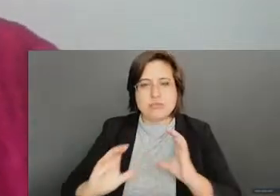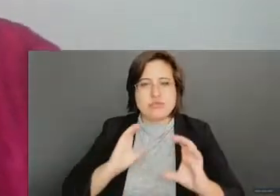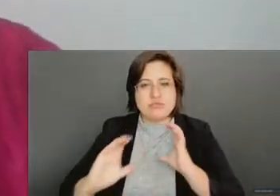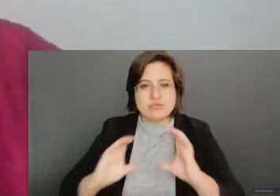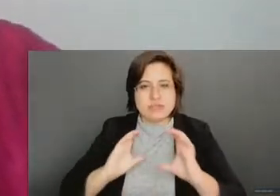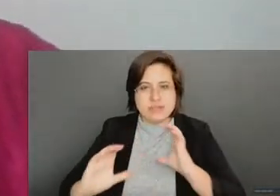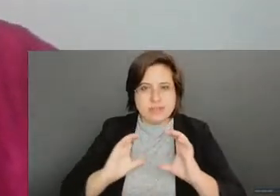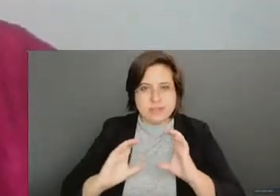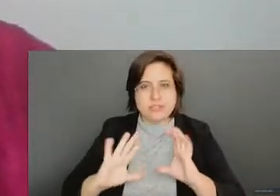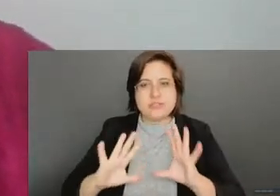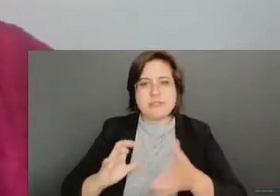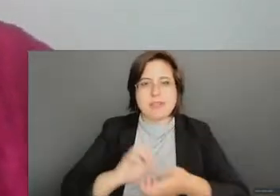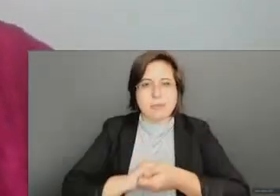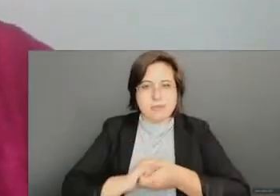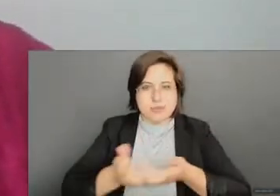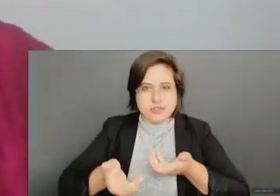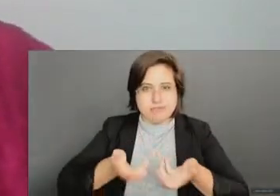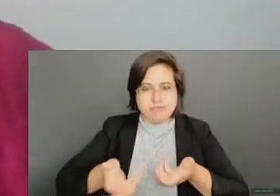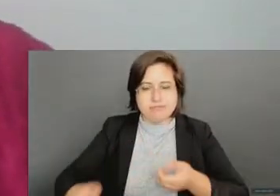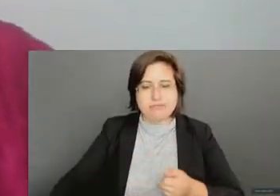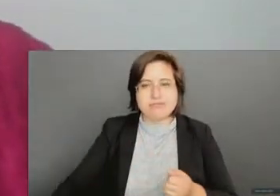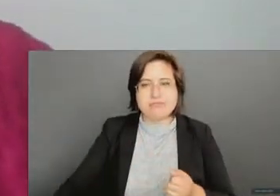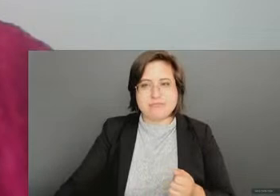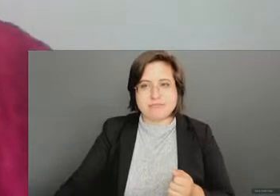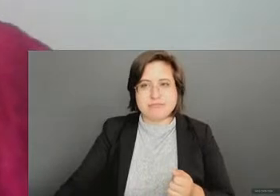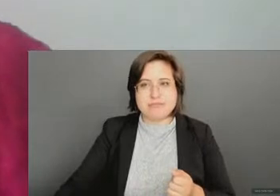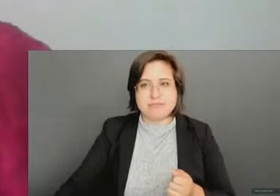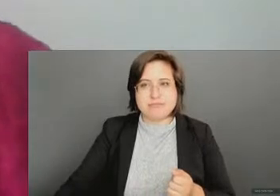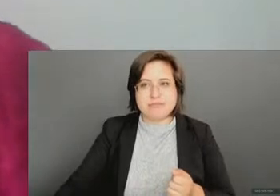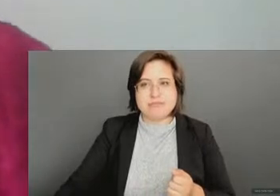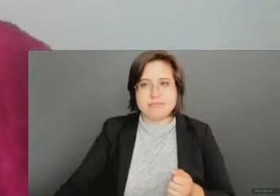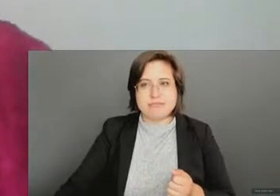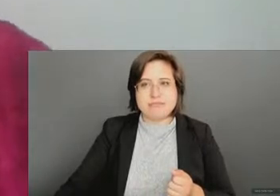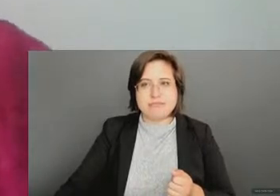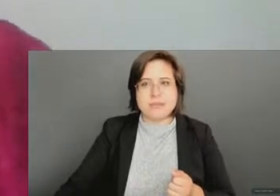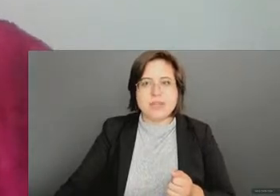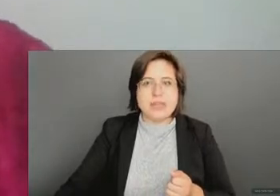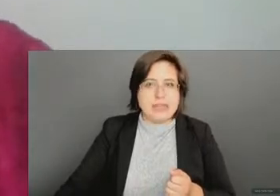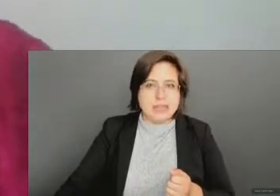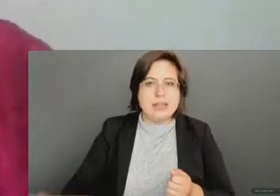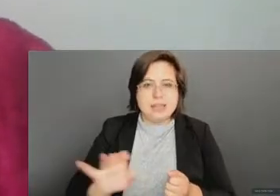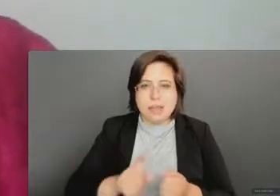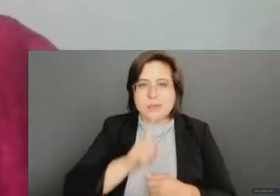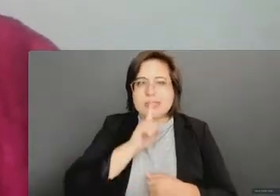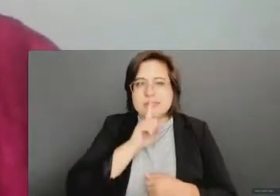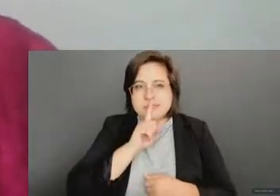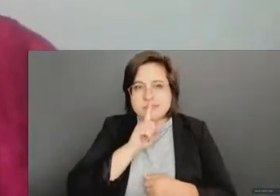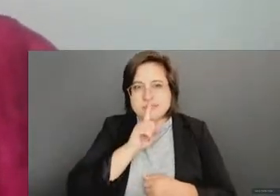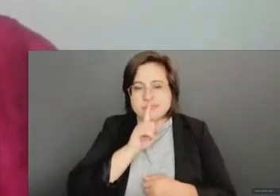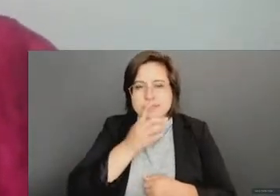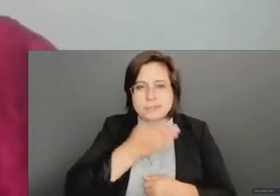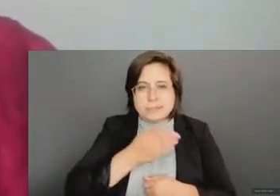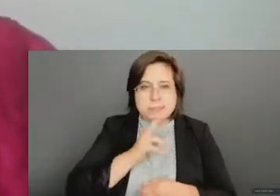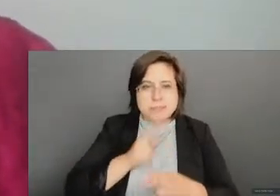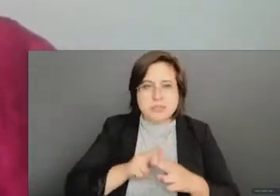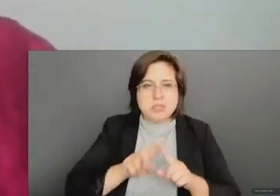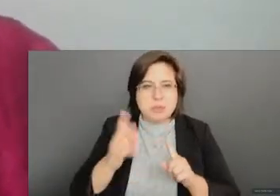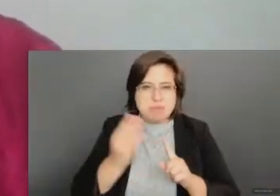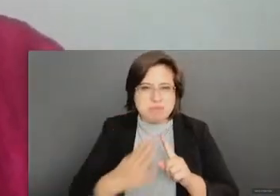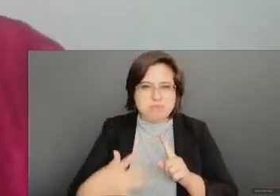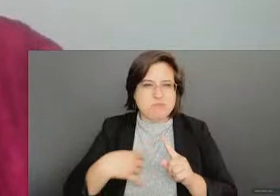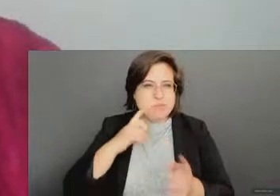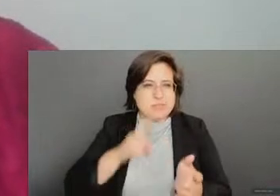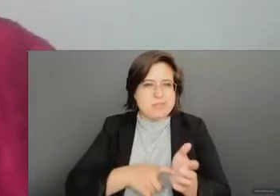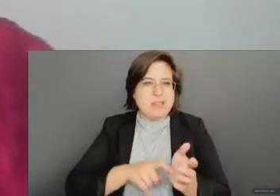and collaborations. So it wasn't mentioned, but I wanted you to know that we acknowledge your